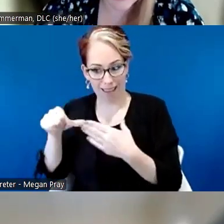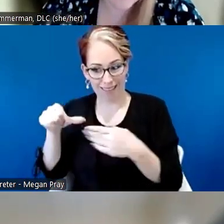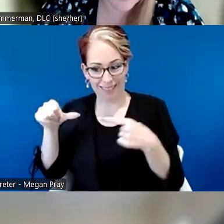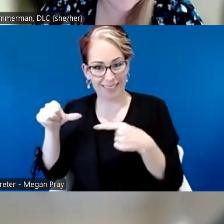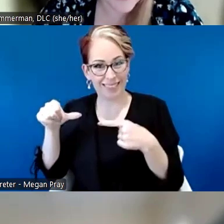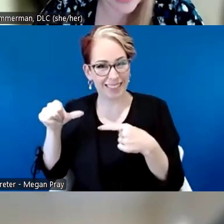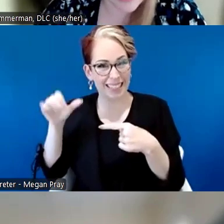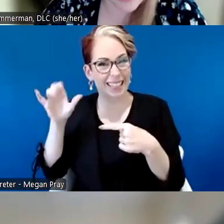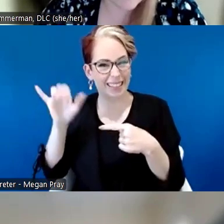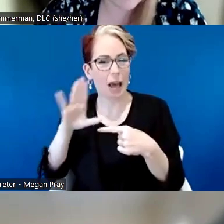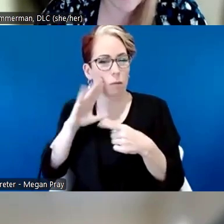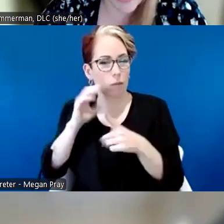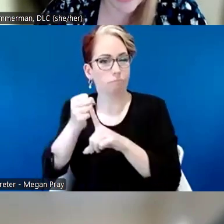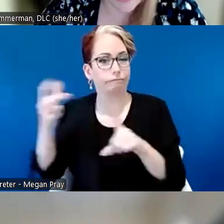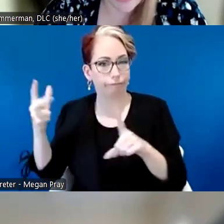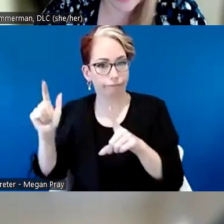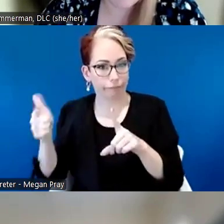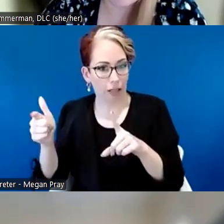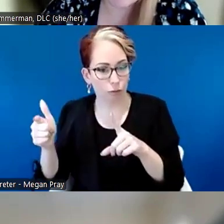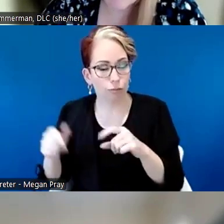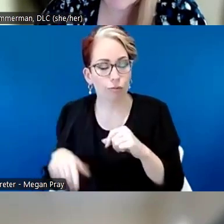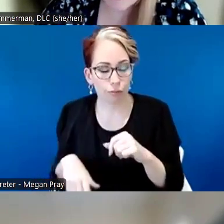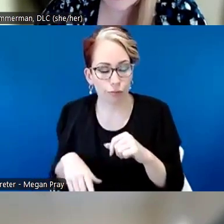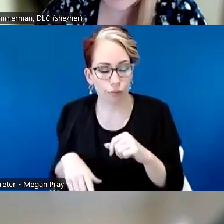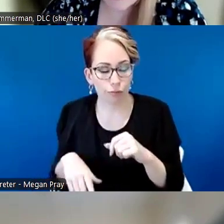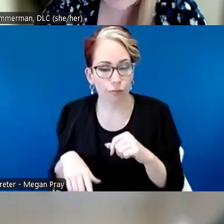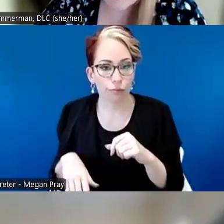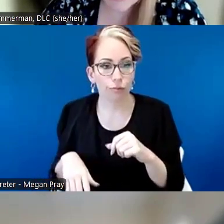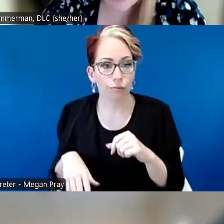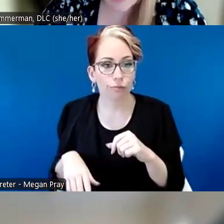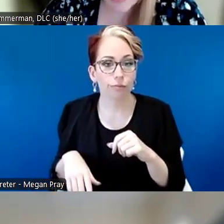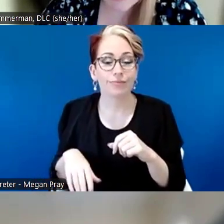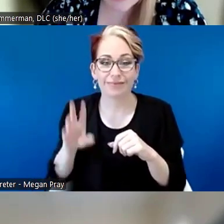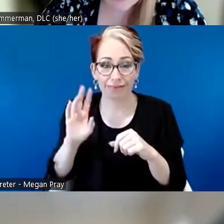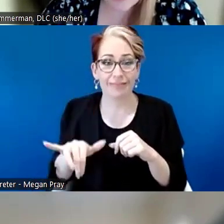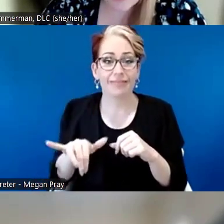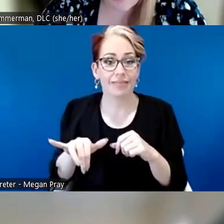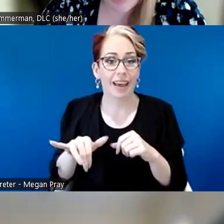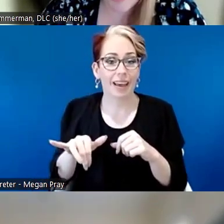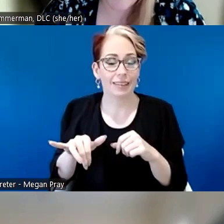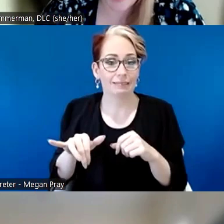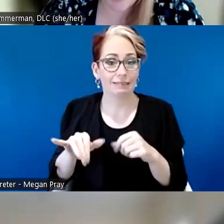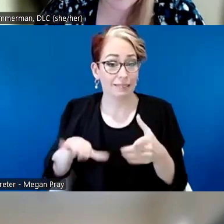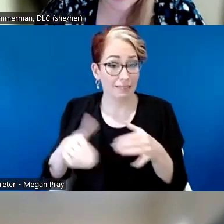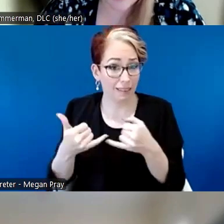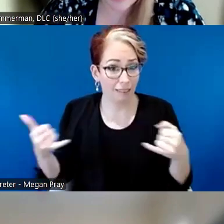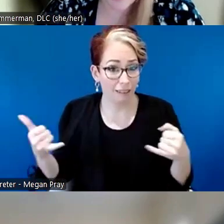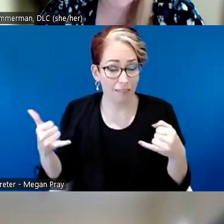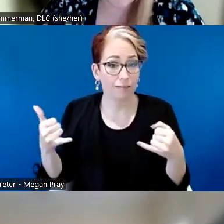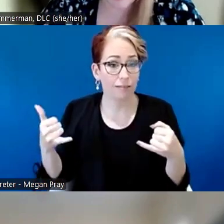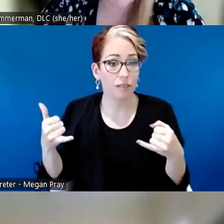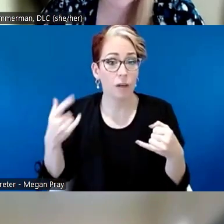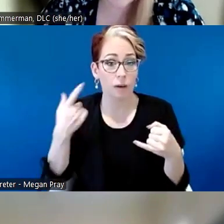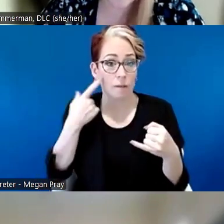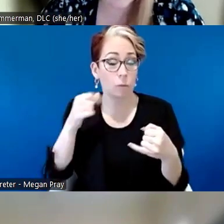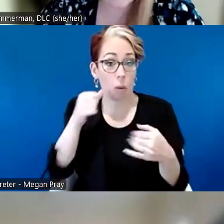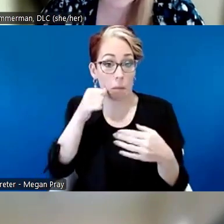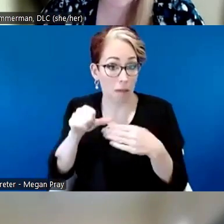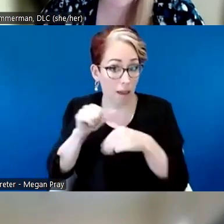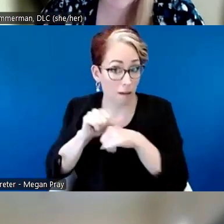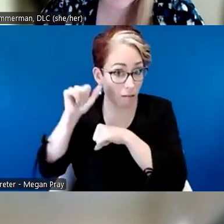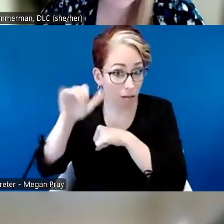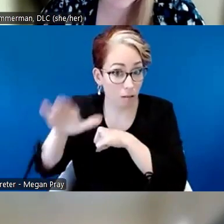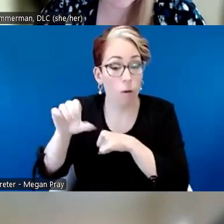little bit later. But the deadline to apply for either a vote by mail or